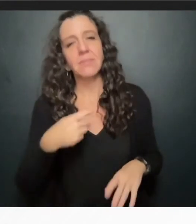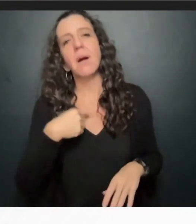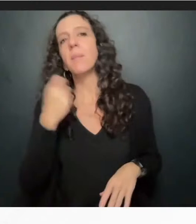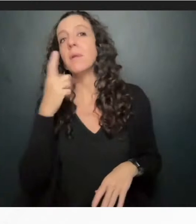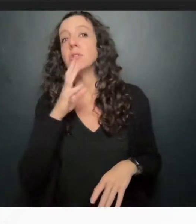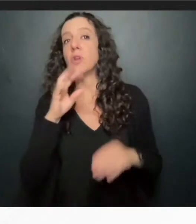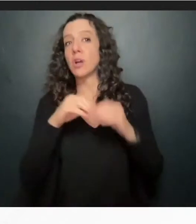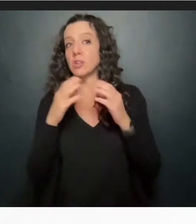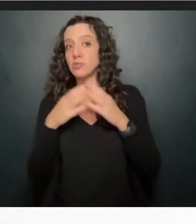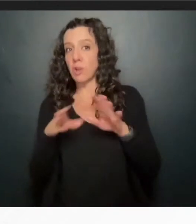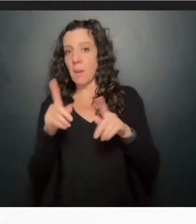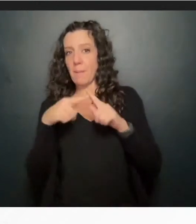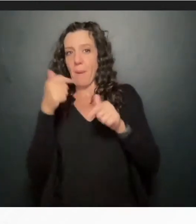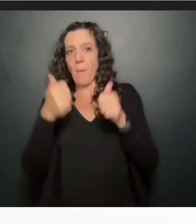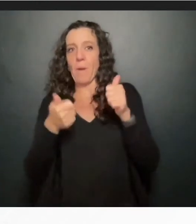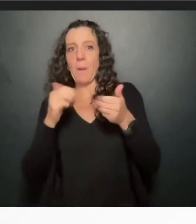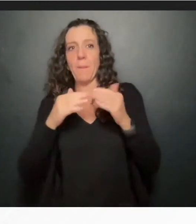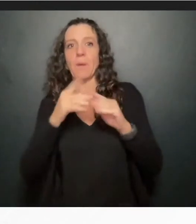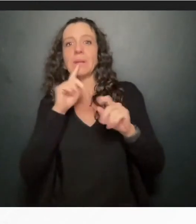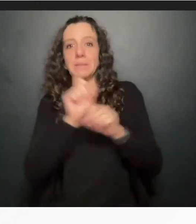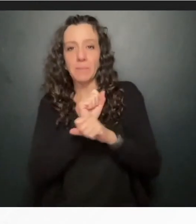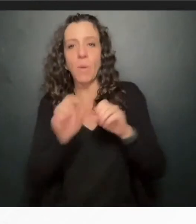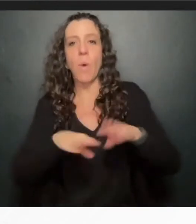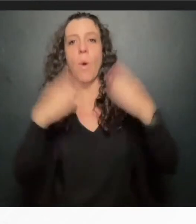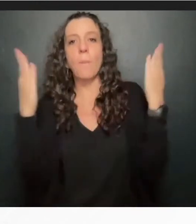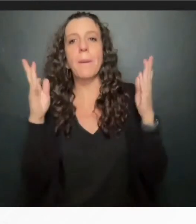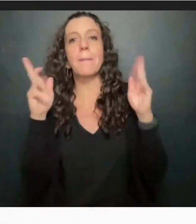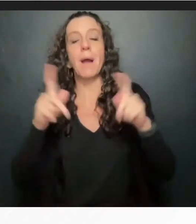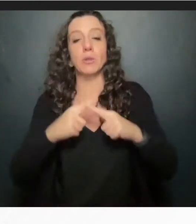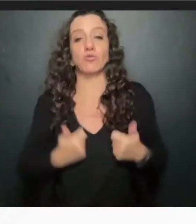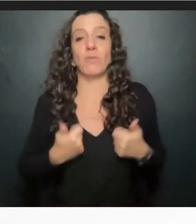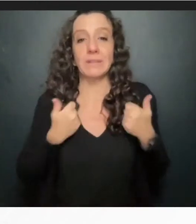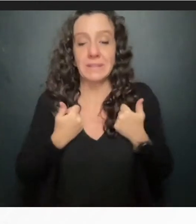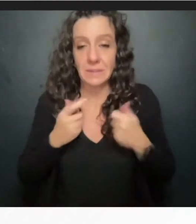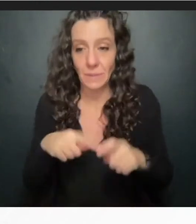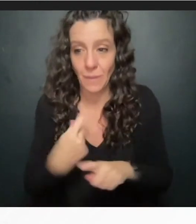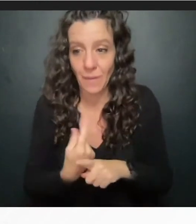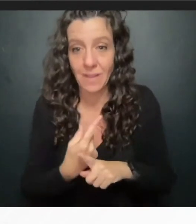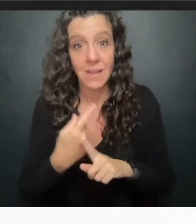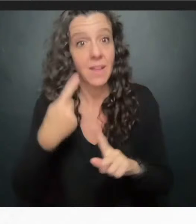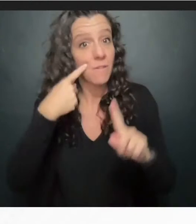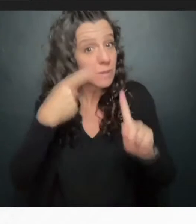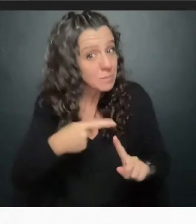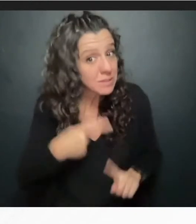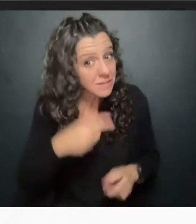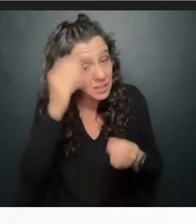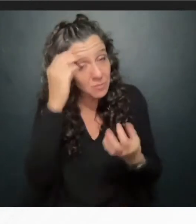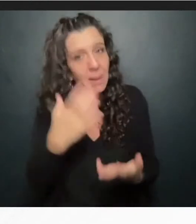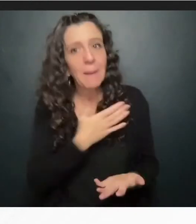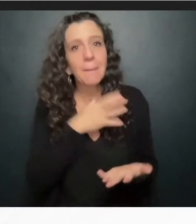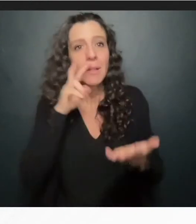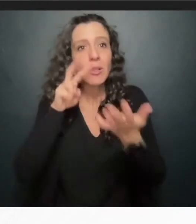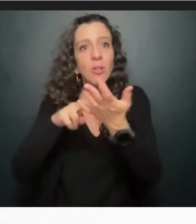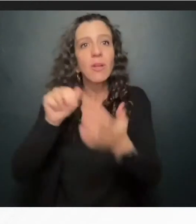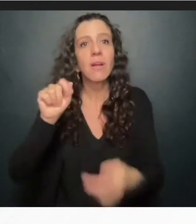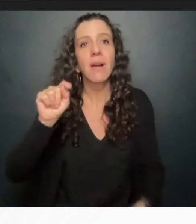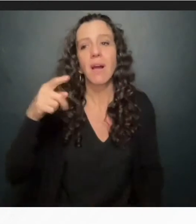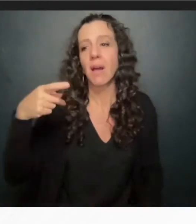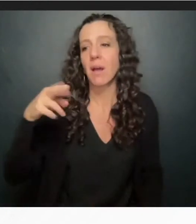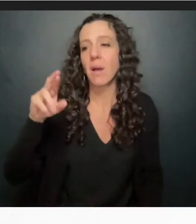of which communities have been open to residents only. For specifics, please go to